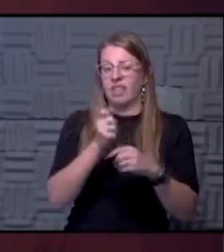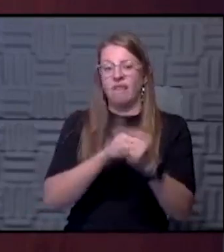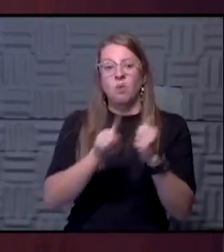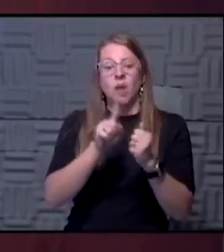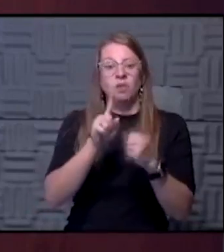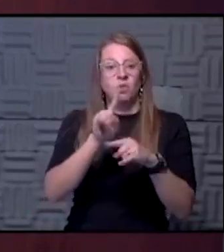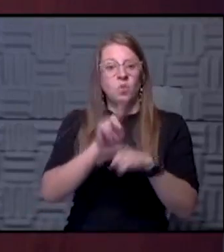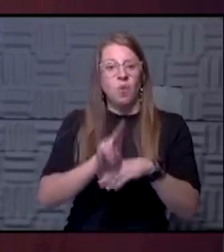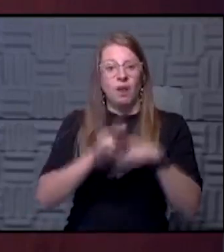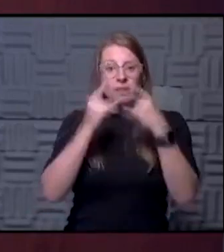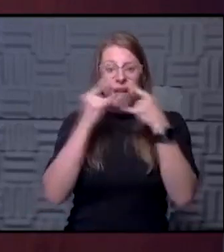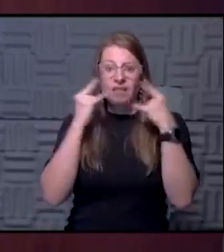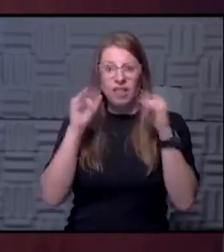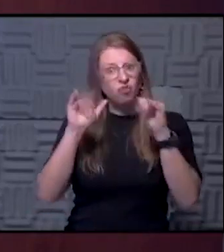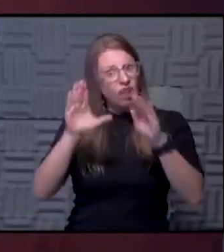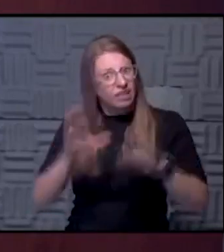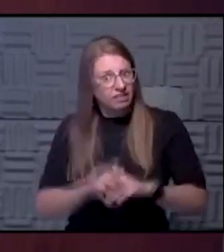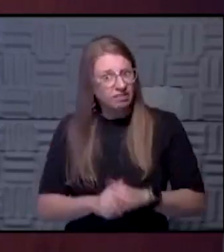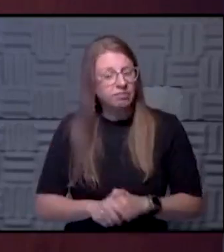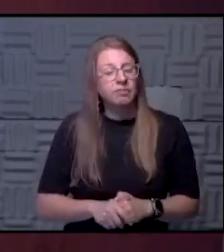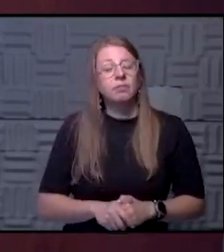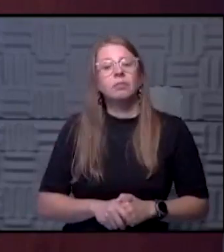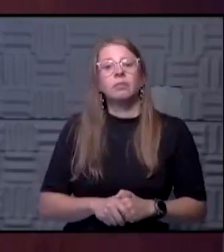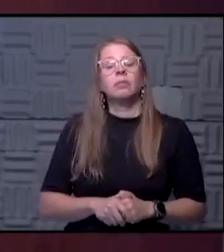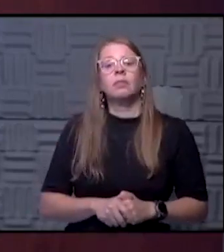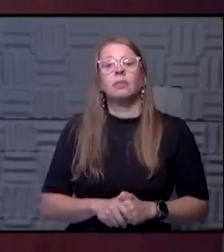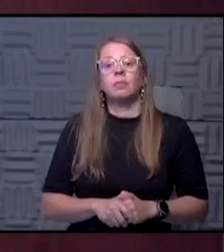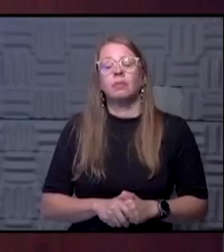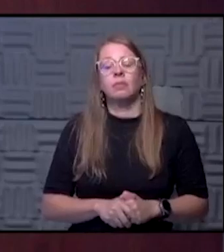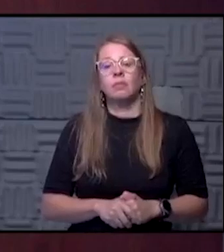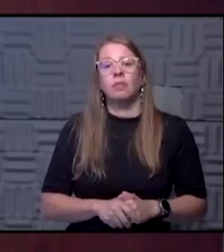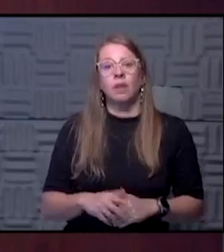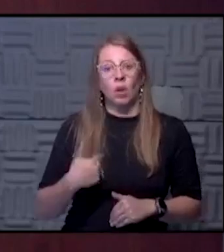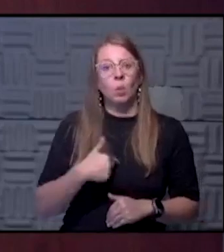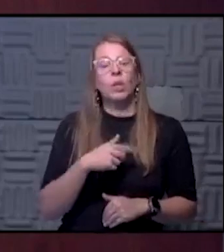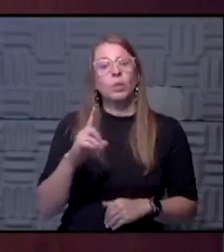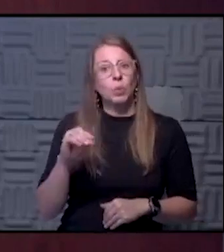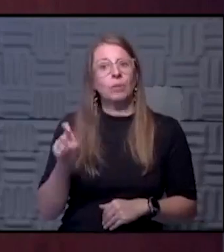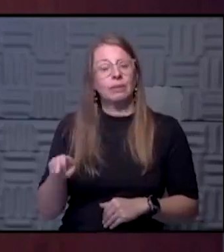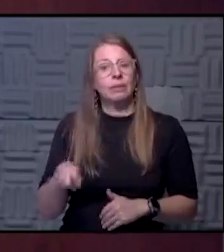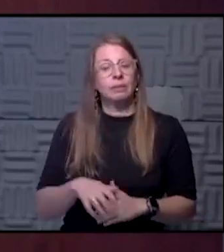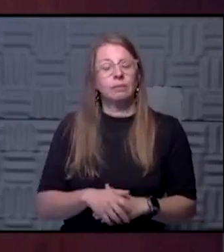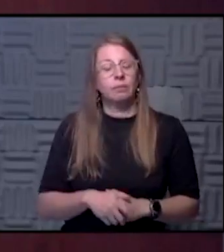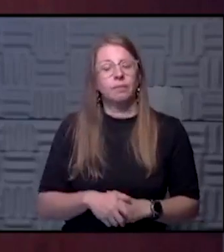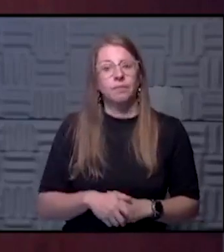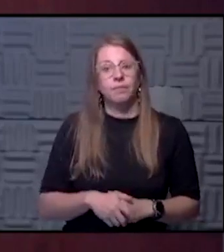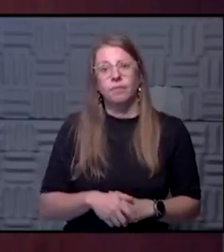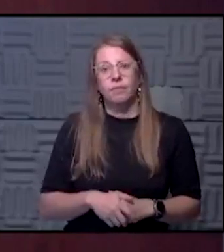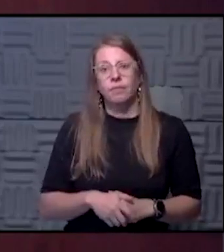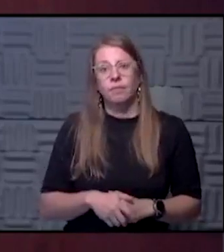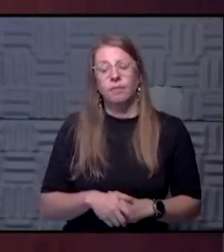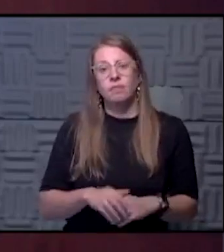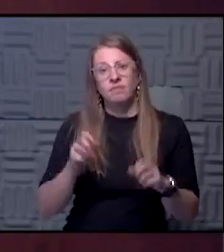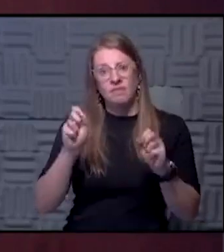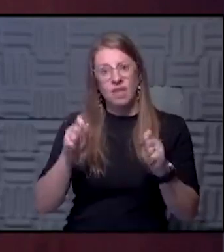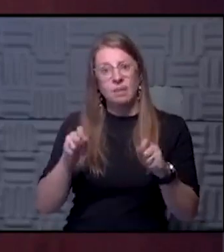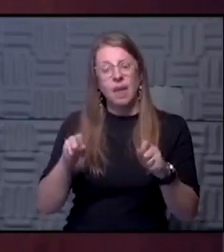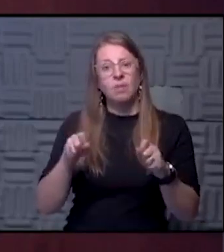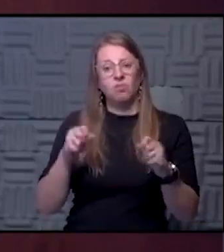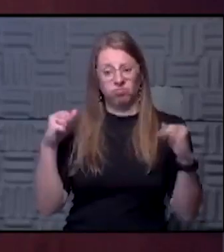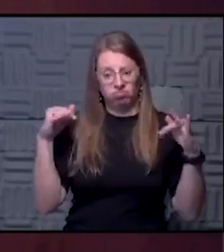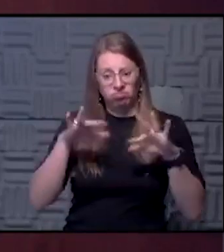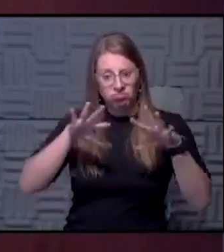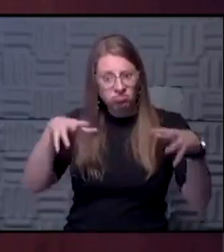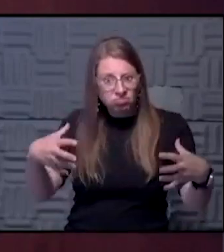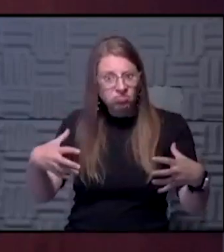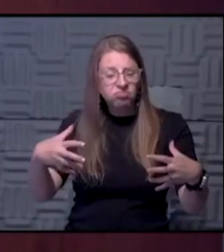everybody's wearing a mask, and that's great. Yes. Because then, we do need to be able to congregate. We